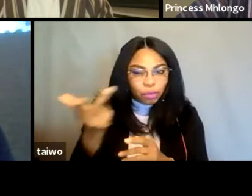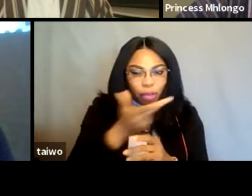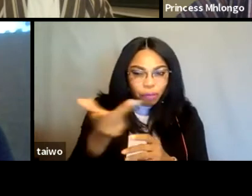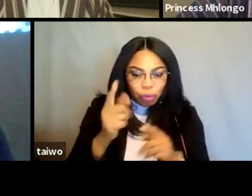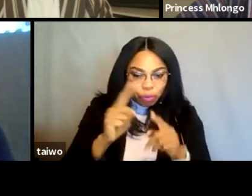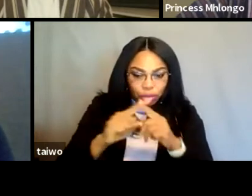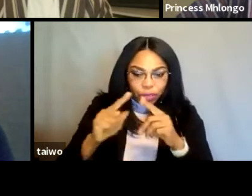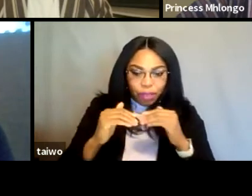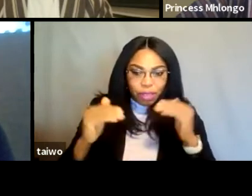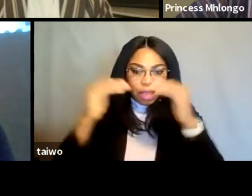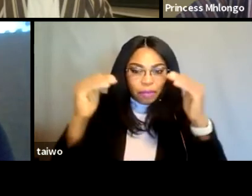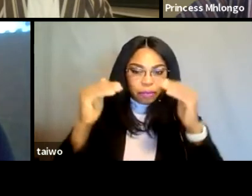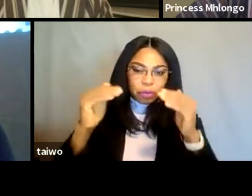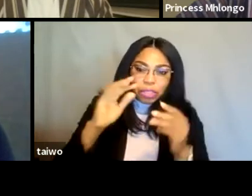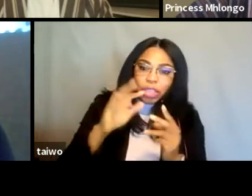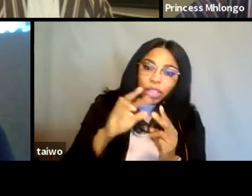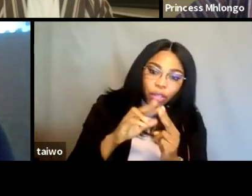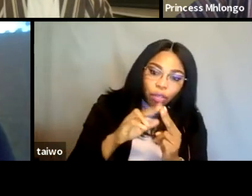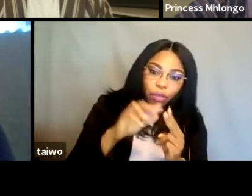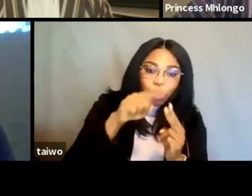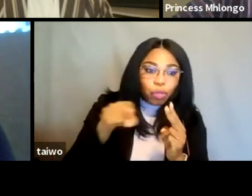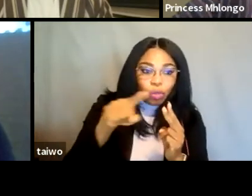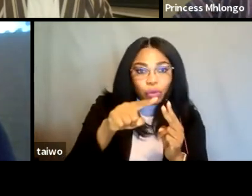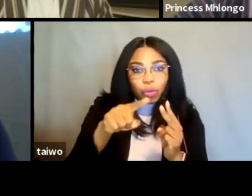levels. It's either you have